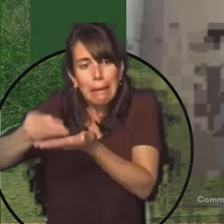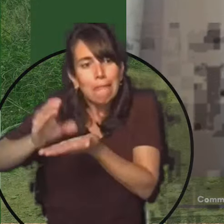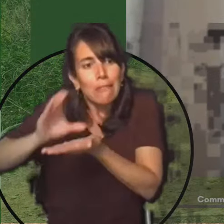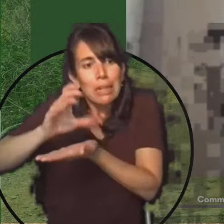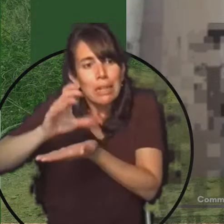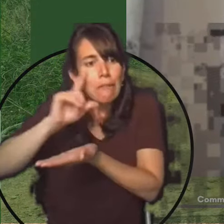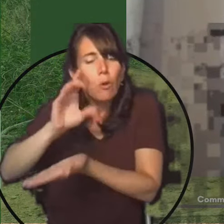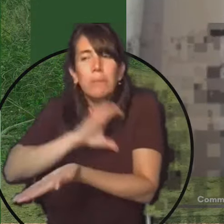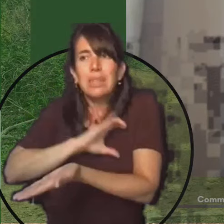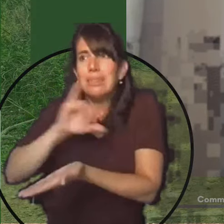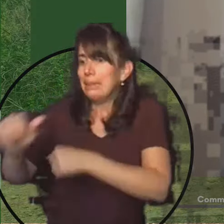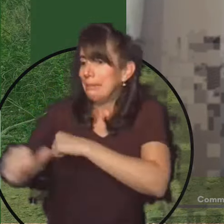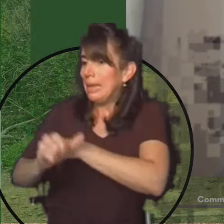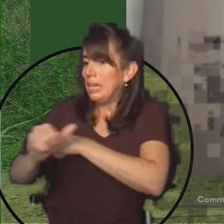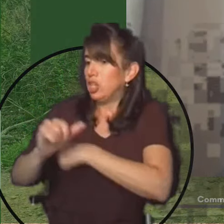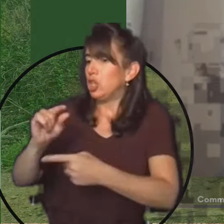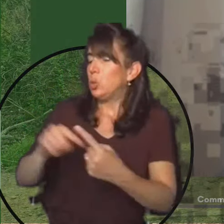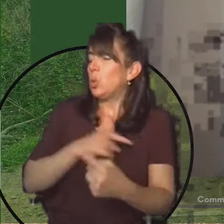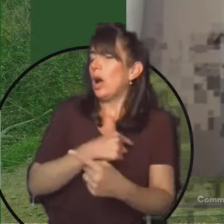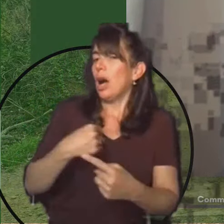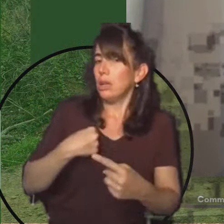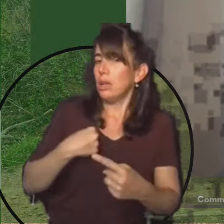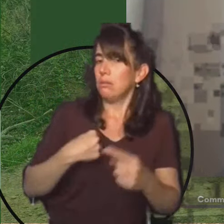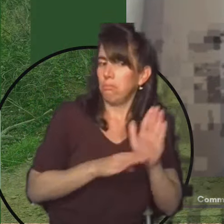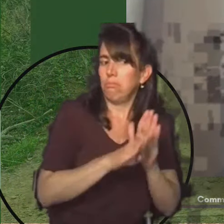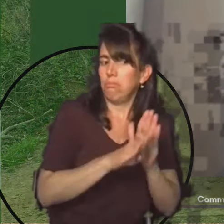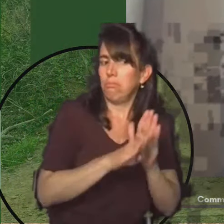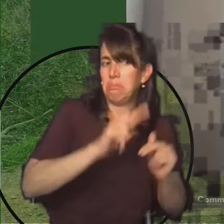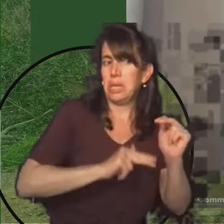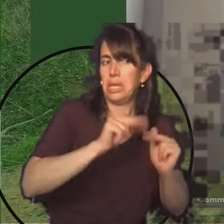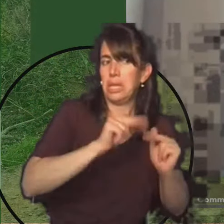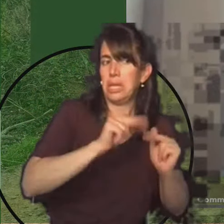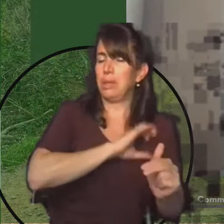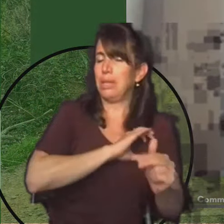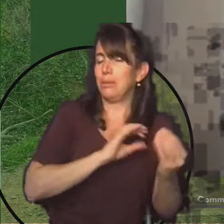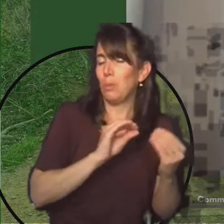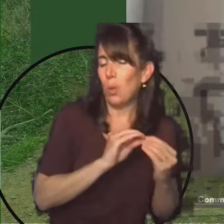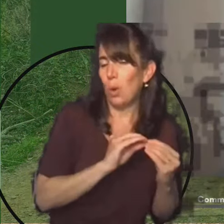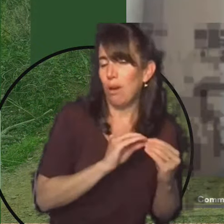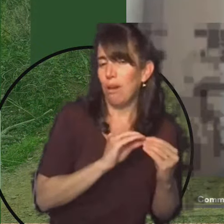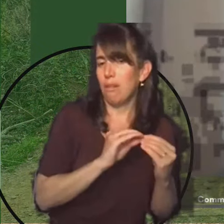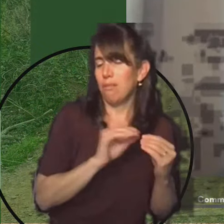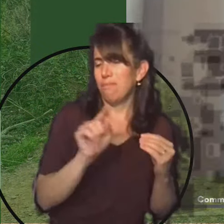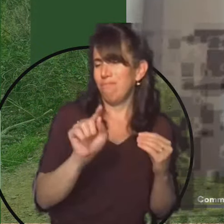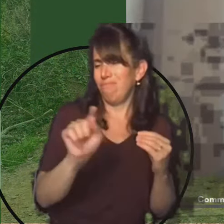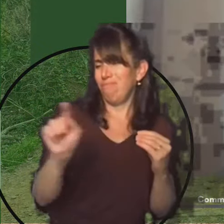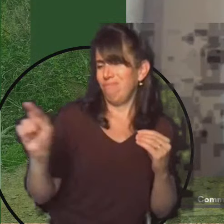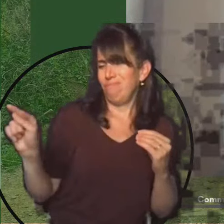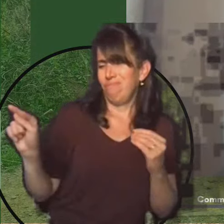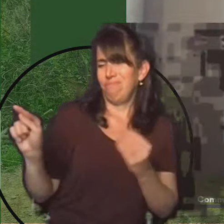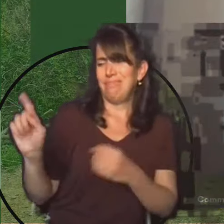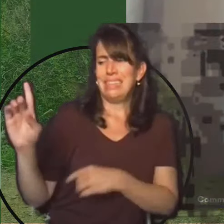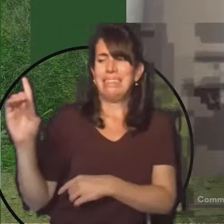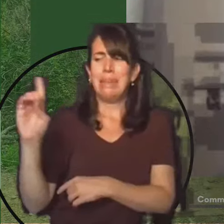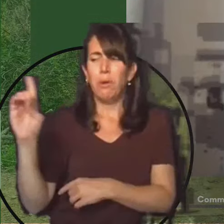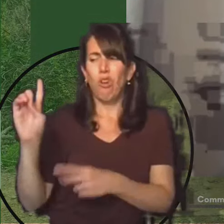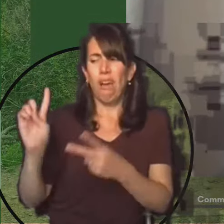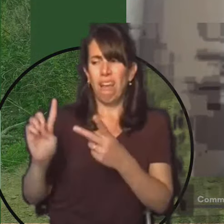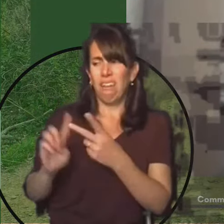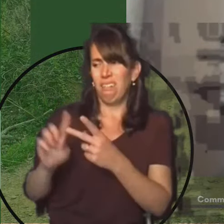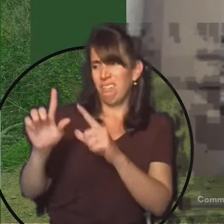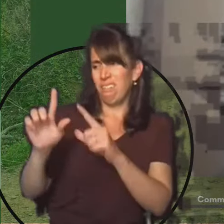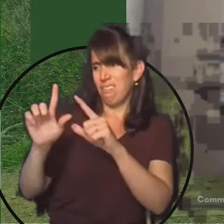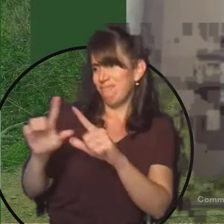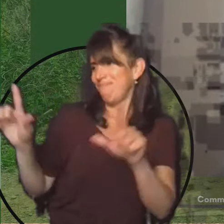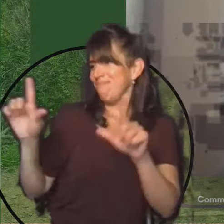challenge to the fact that these Democratic, so-called liberal Black politicians were serving the